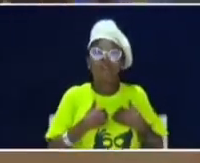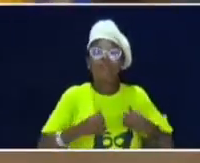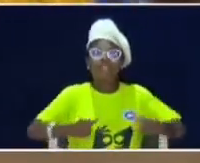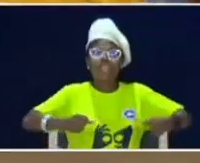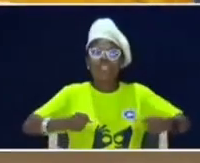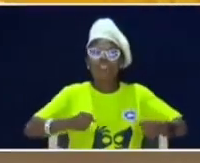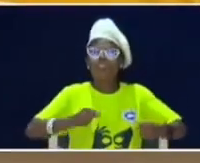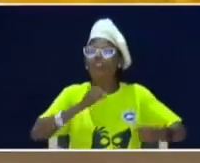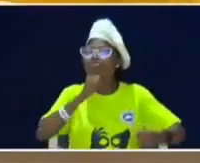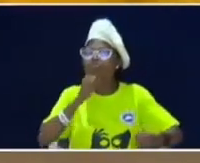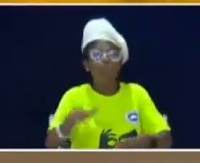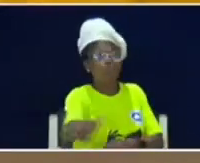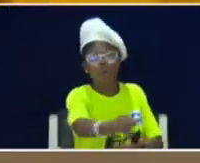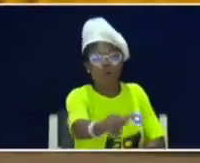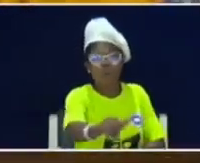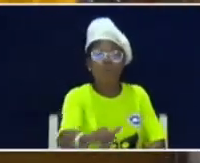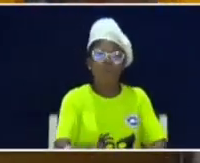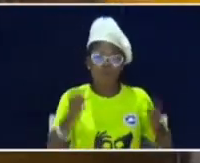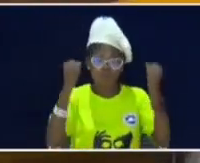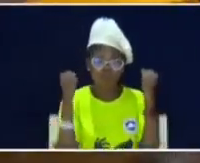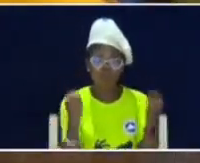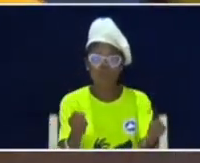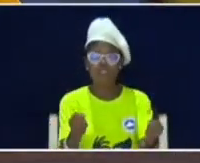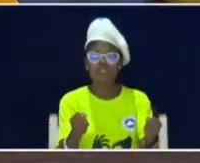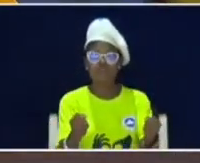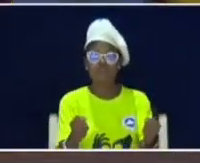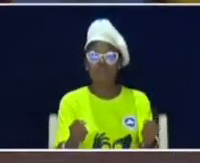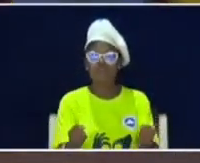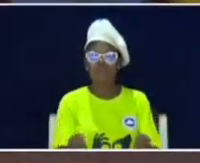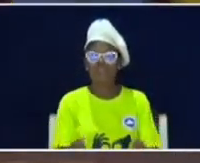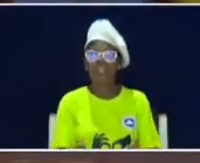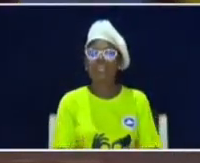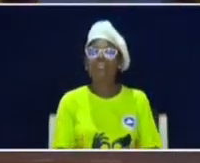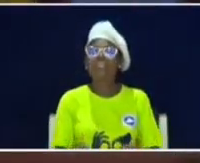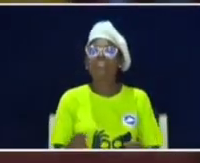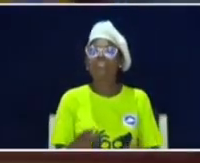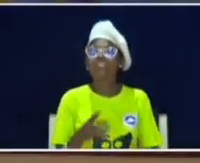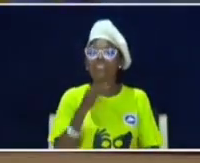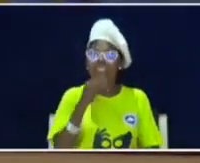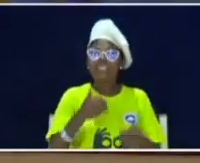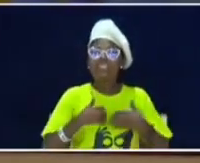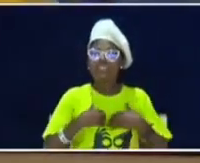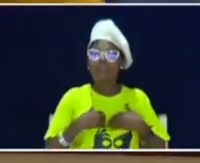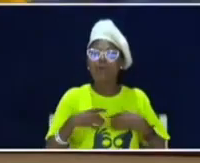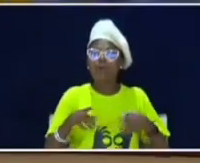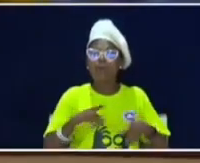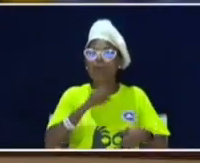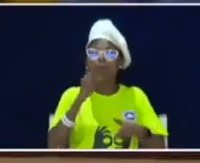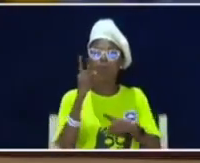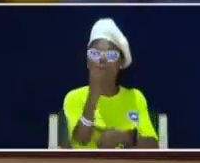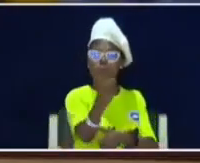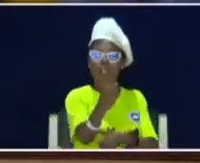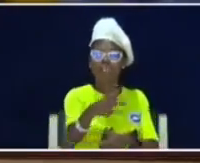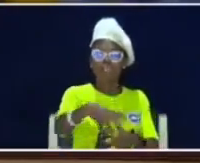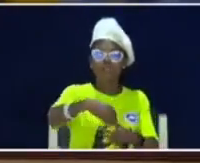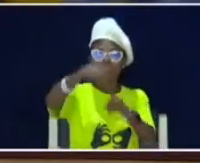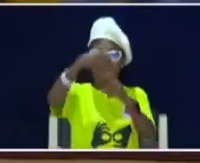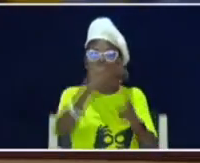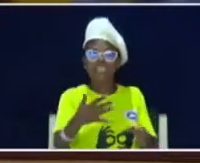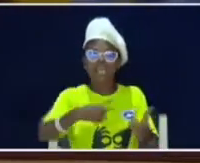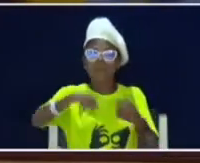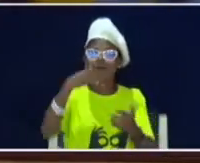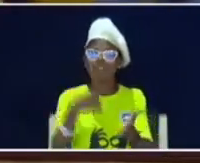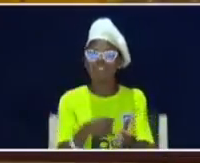about an eagle is that it weighs between 4 to 6 kg, But one unique thing about it is